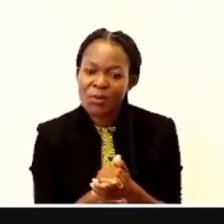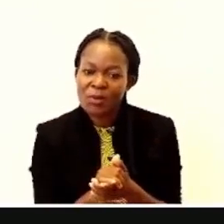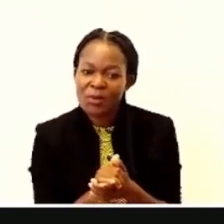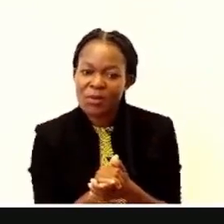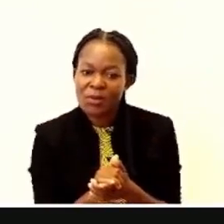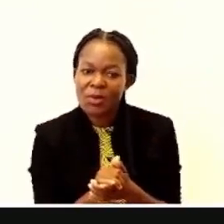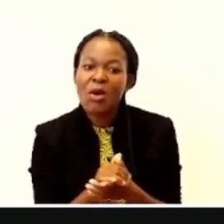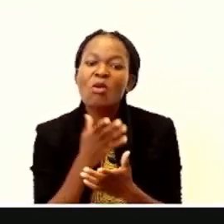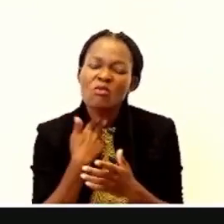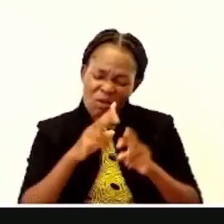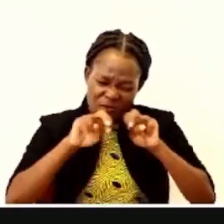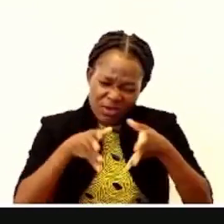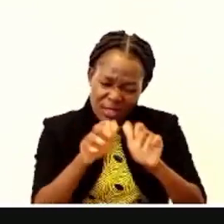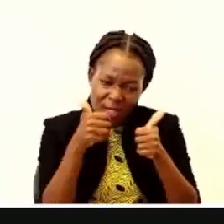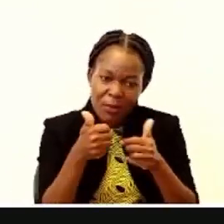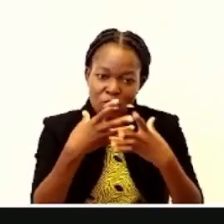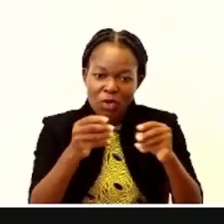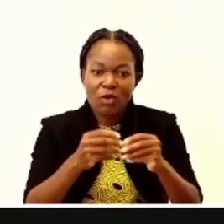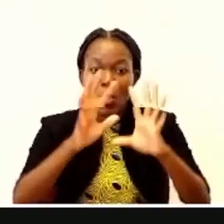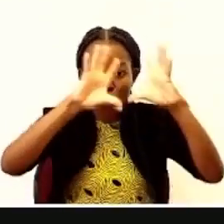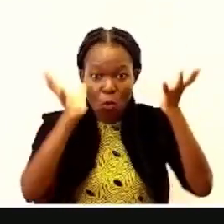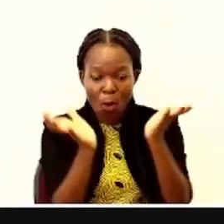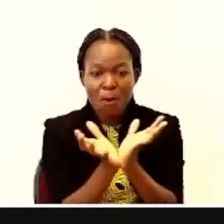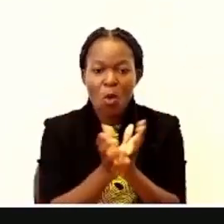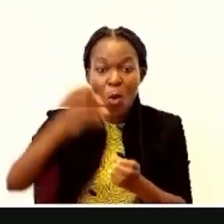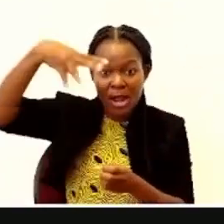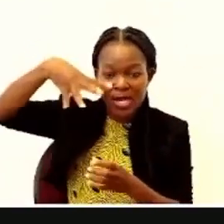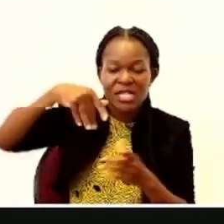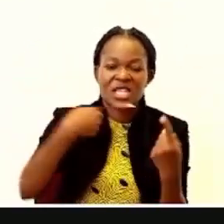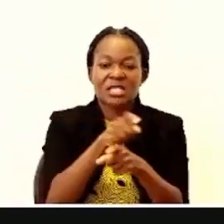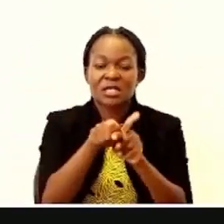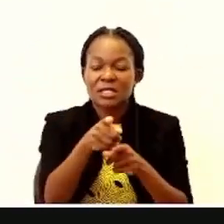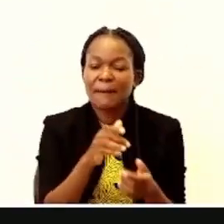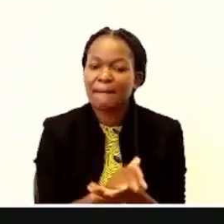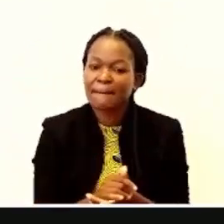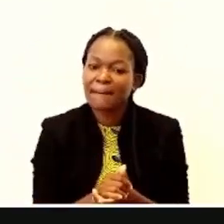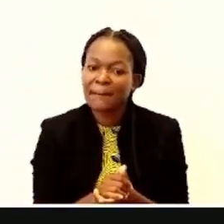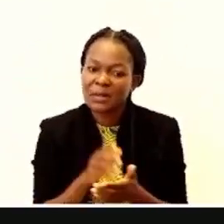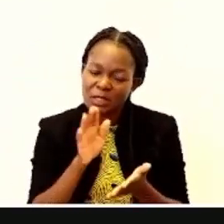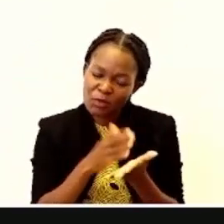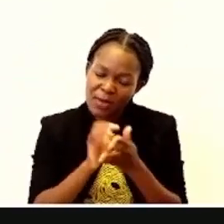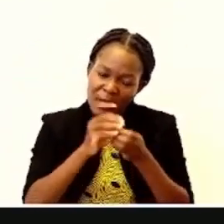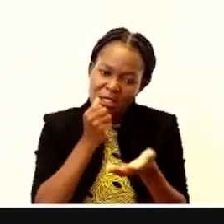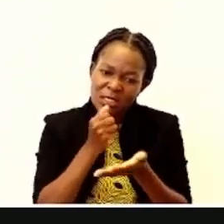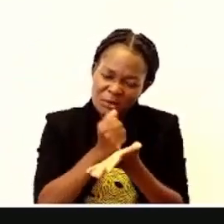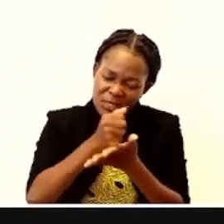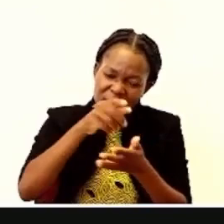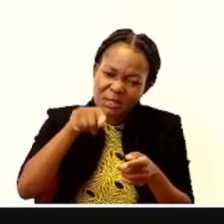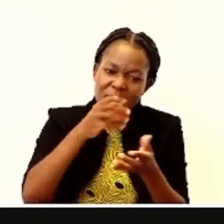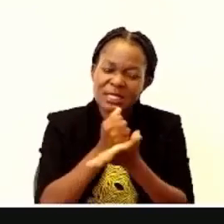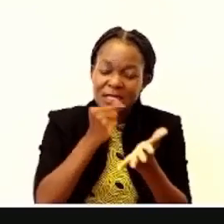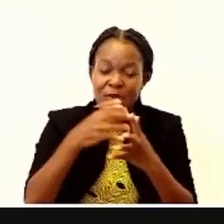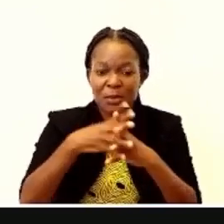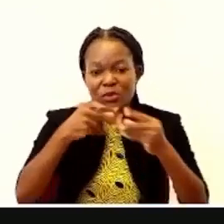of the global energy system. That is the only way we can actually avoid dangerous climate change. You cannot deliver